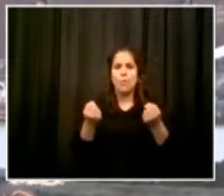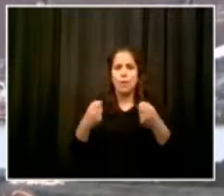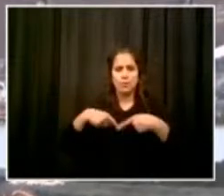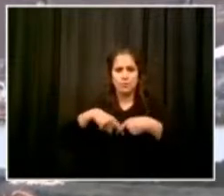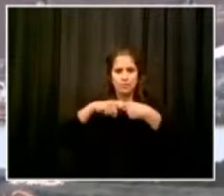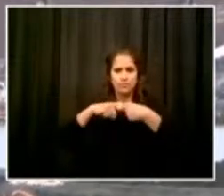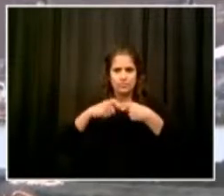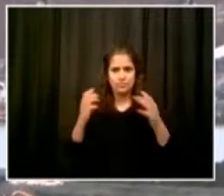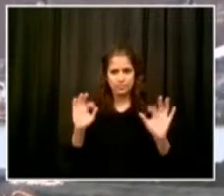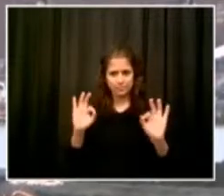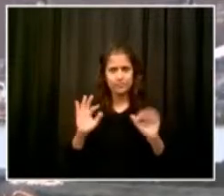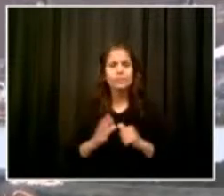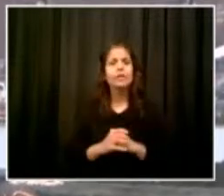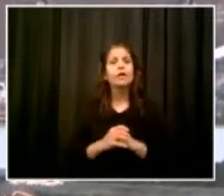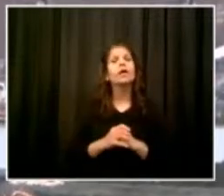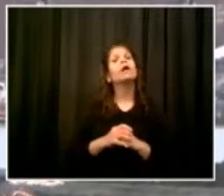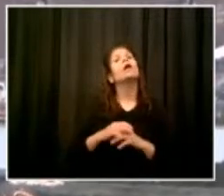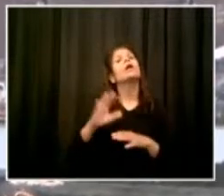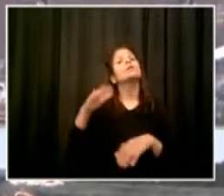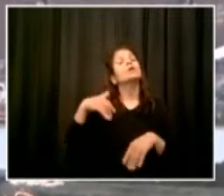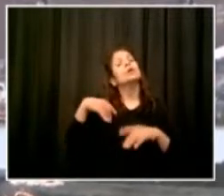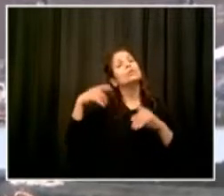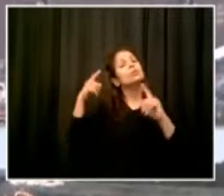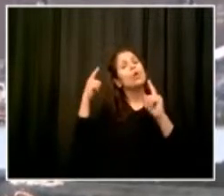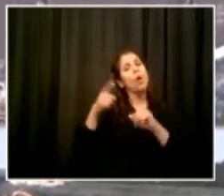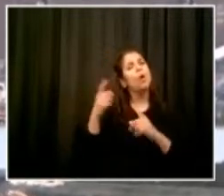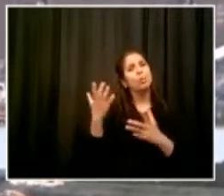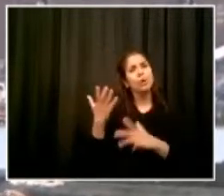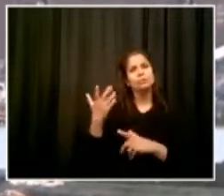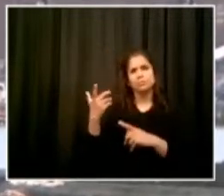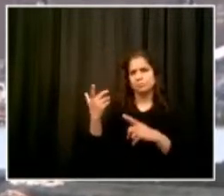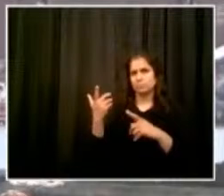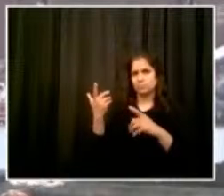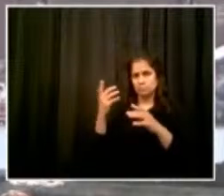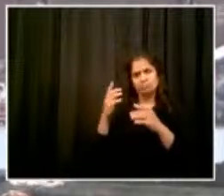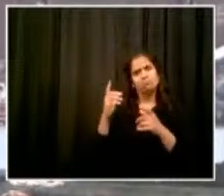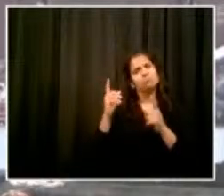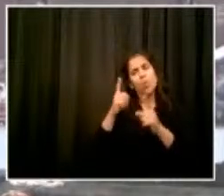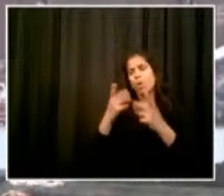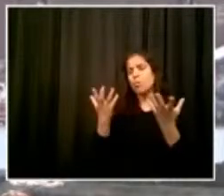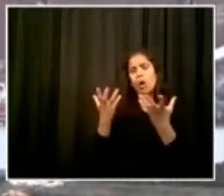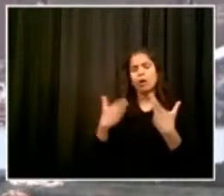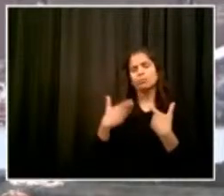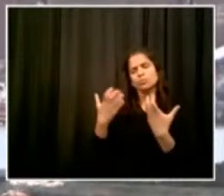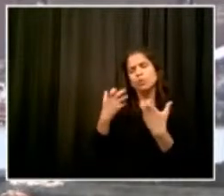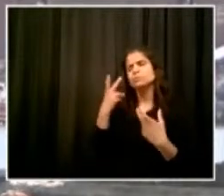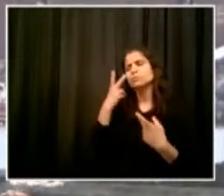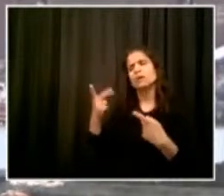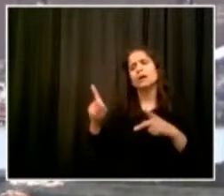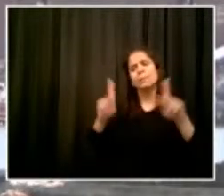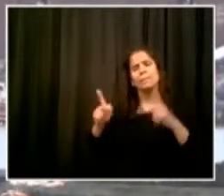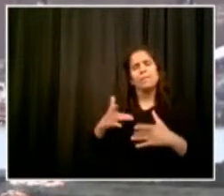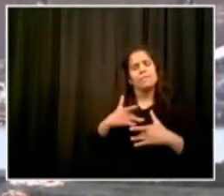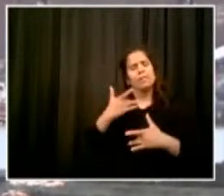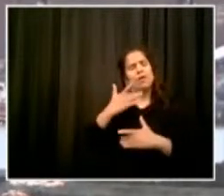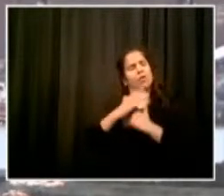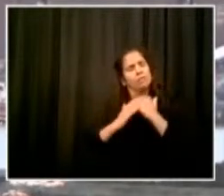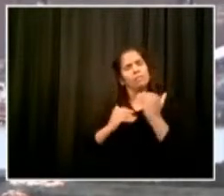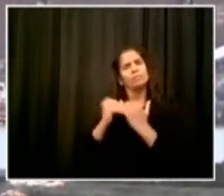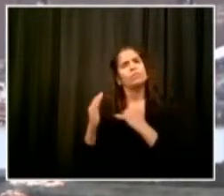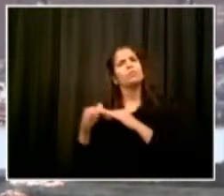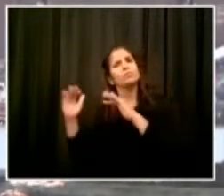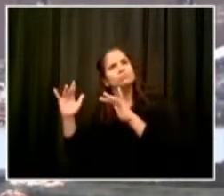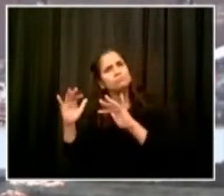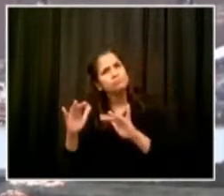working closely with the MTA. The cleaning has helped a lot on the subways. We want to see all these other measures move, the free face